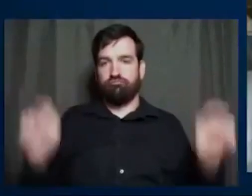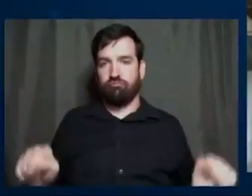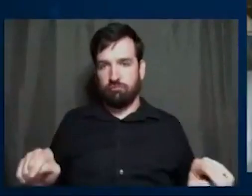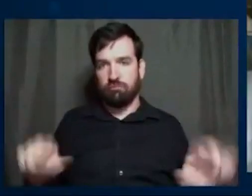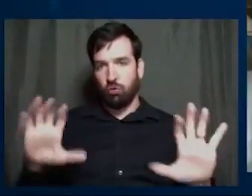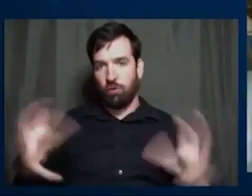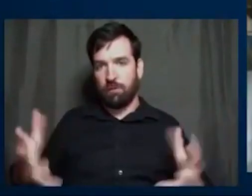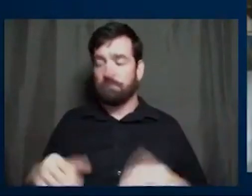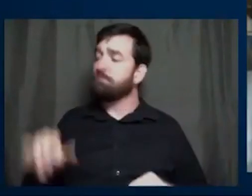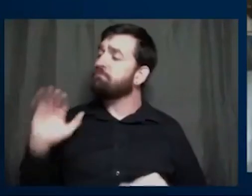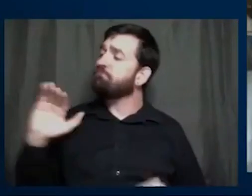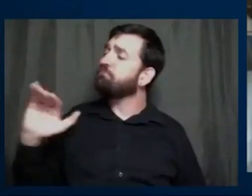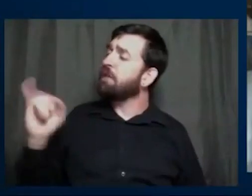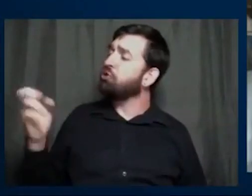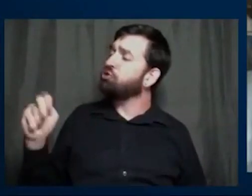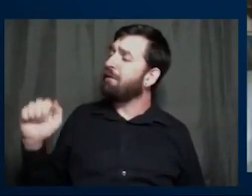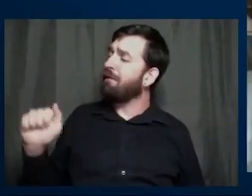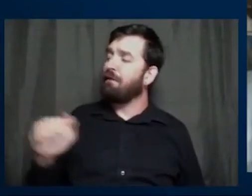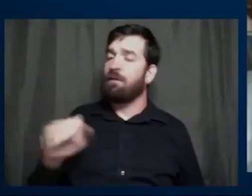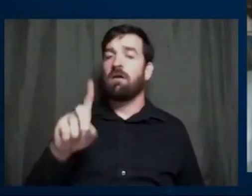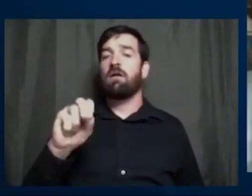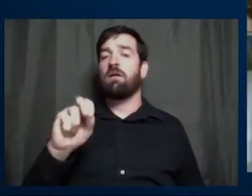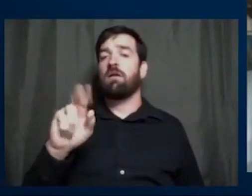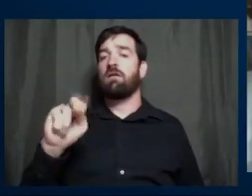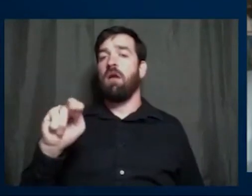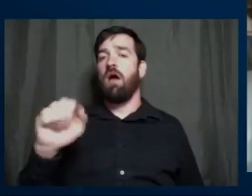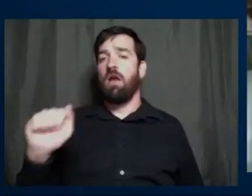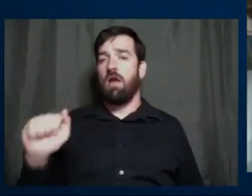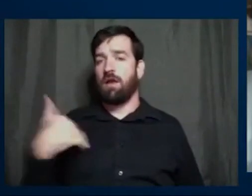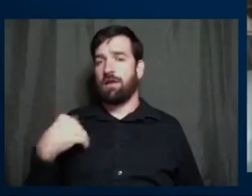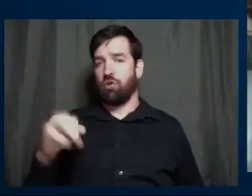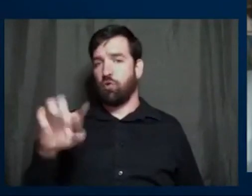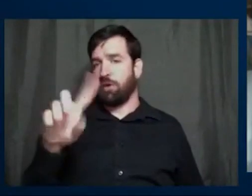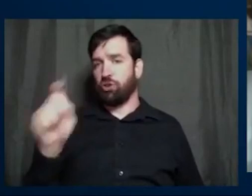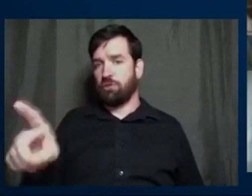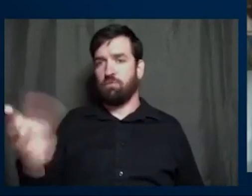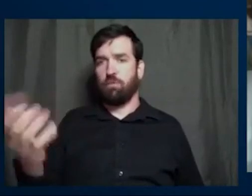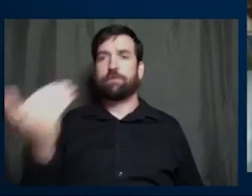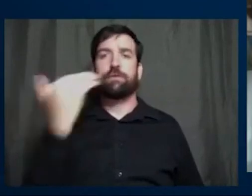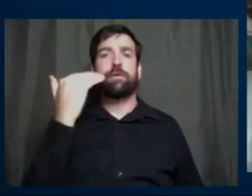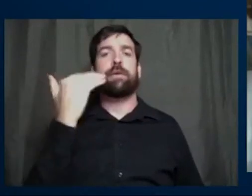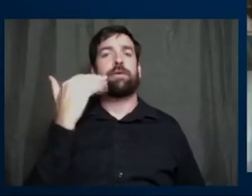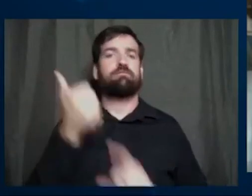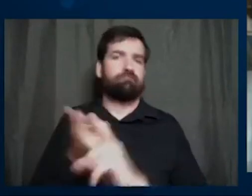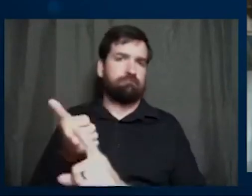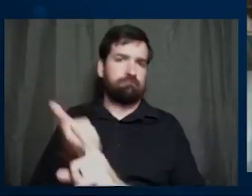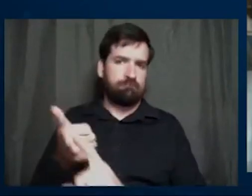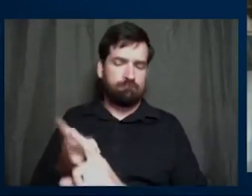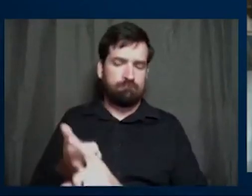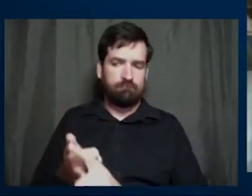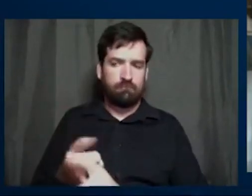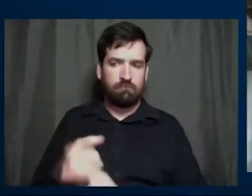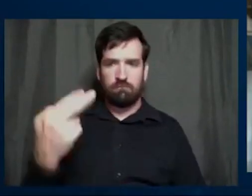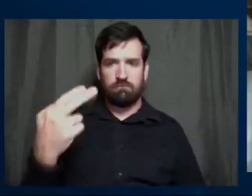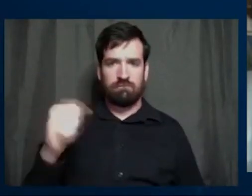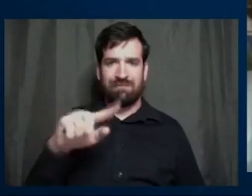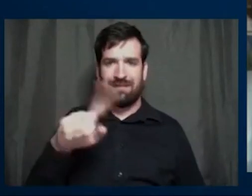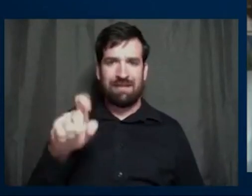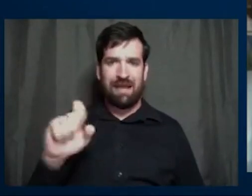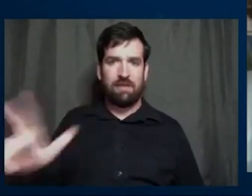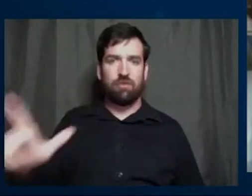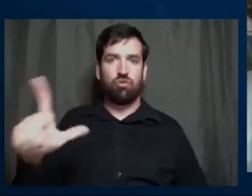Jenna. Donna has a question for you. She wants to know if you know where Hazel contracted